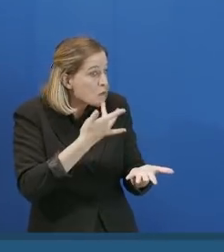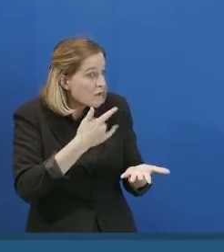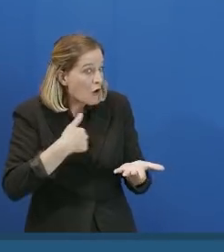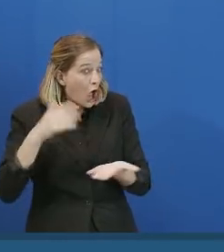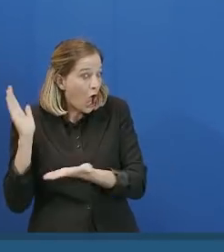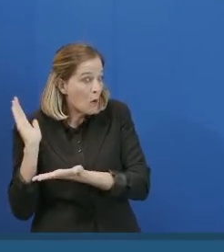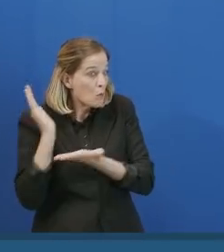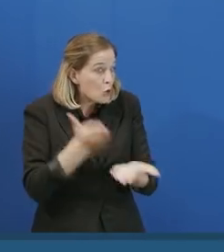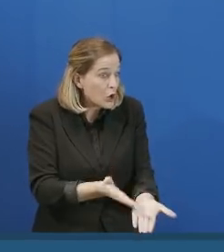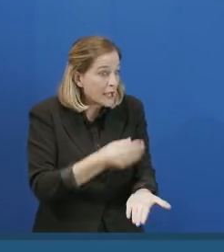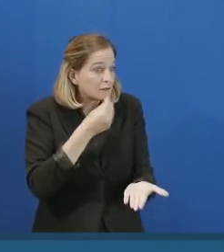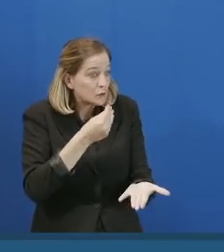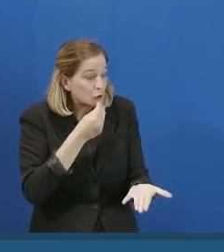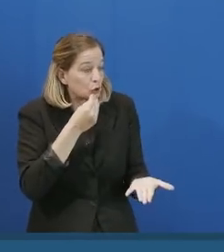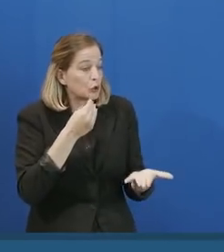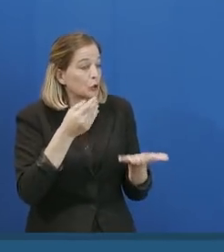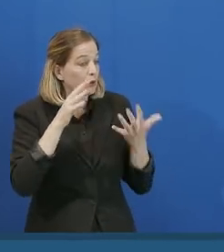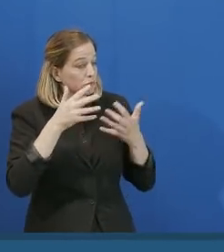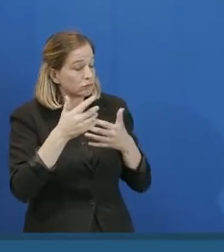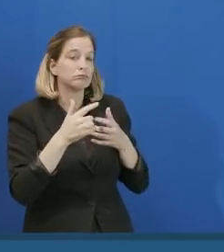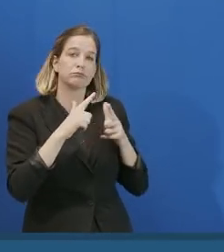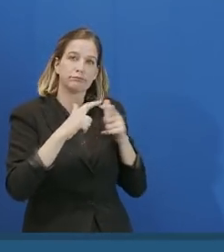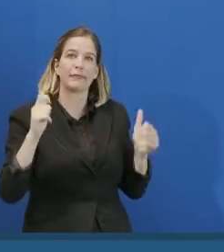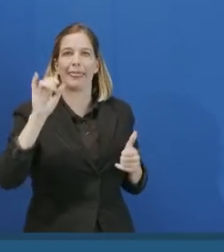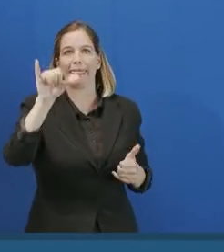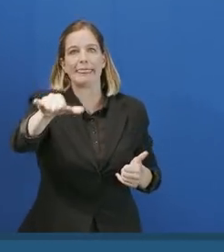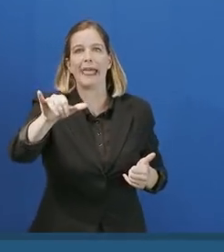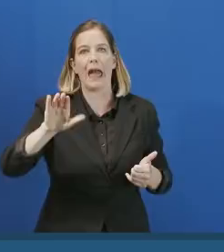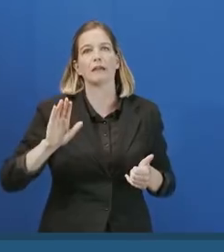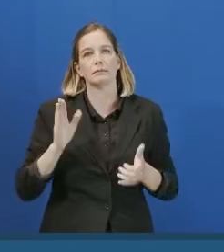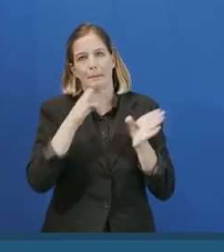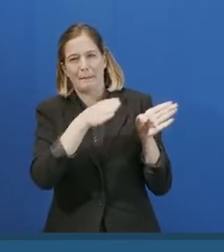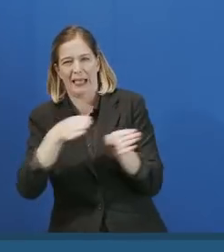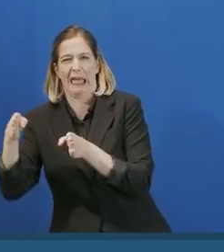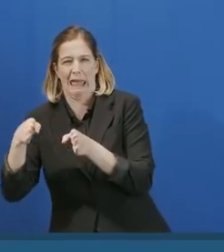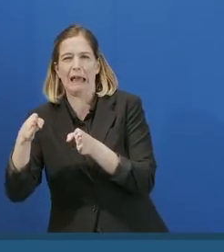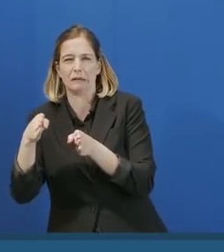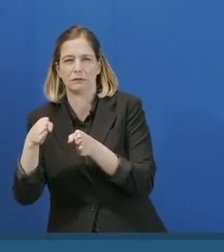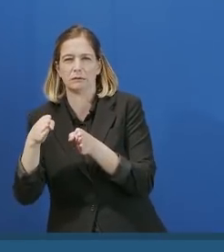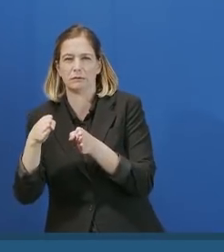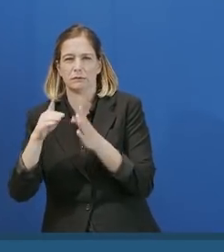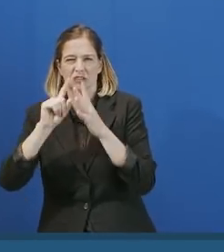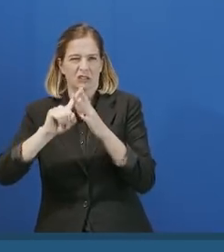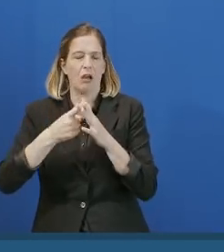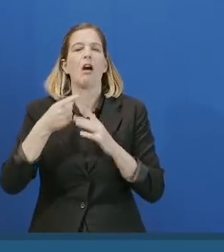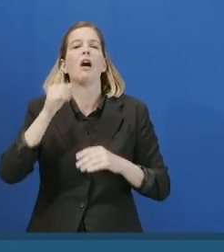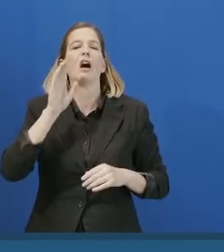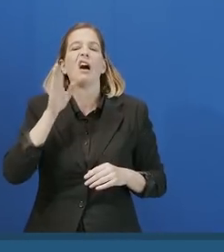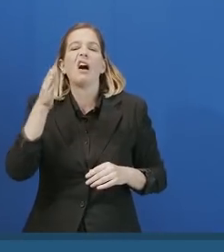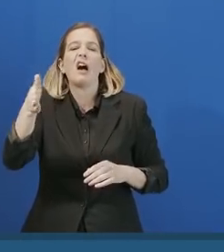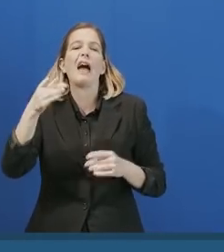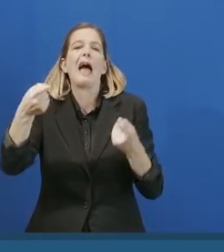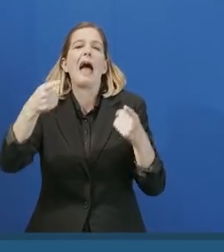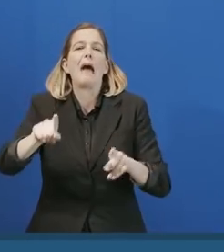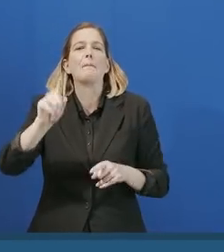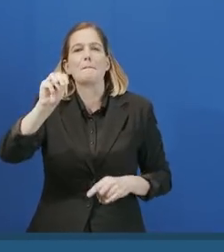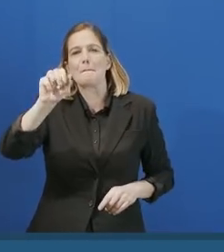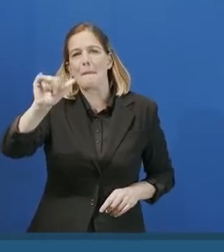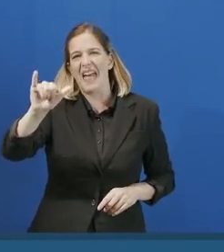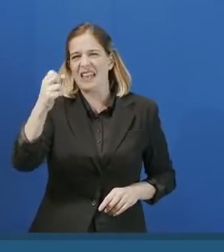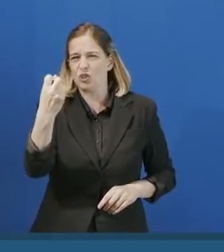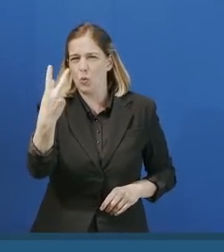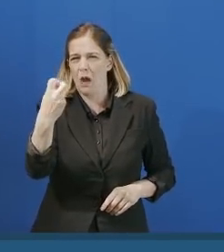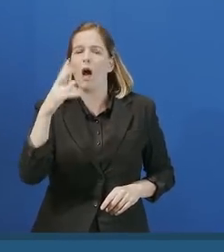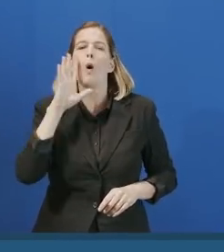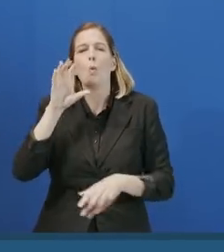cetera, et cetera, et cetera. But a best case scenario on that is May 12th. We're going to work with the industry and we'll